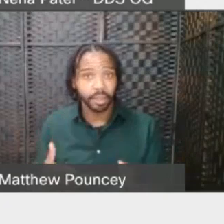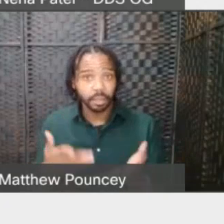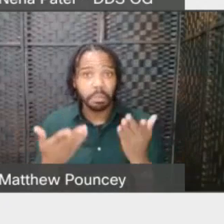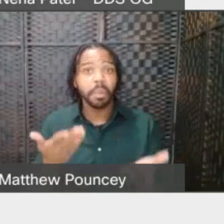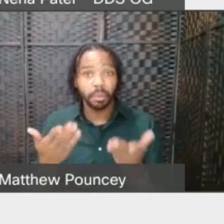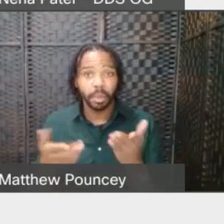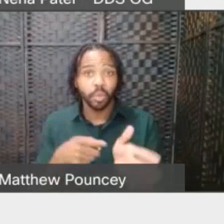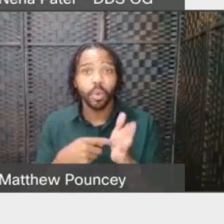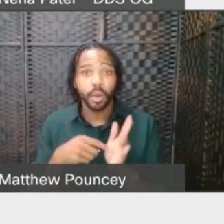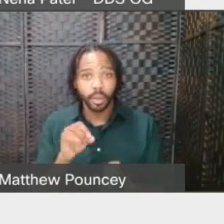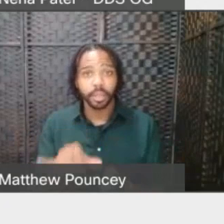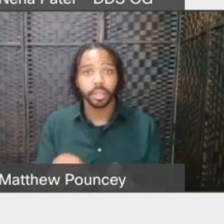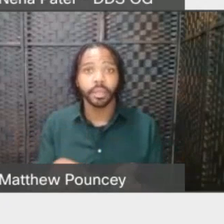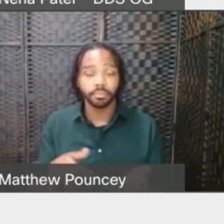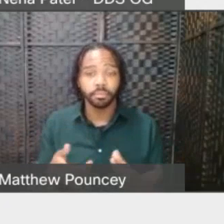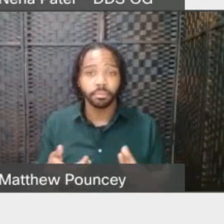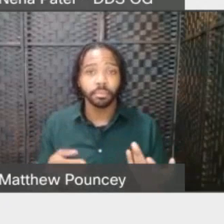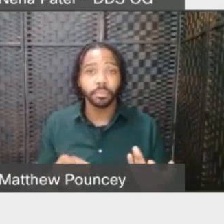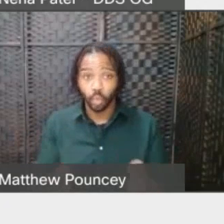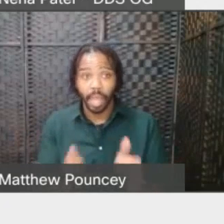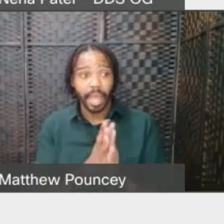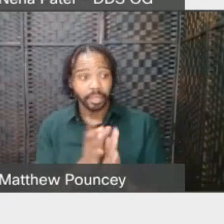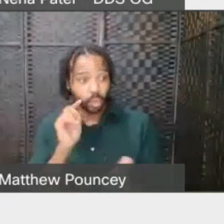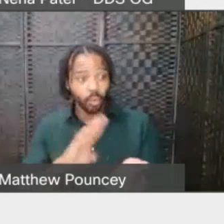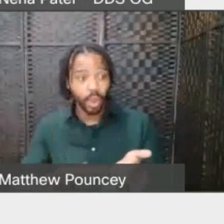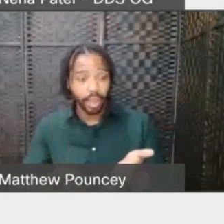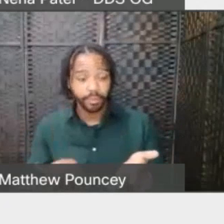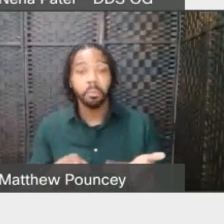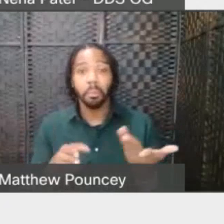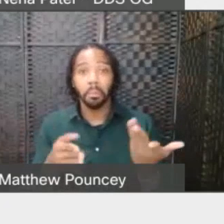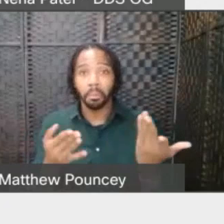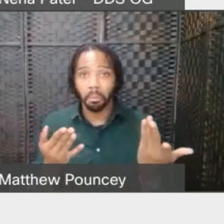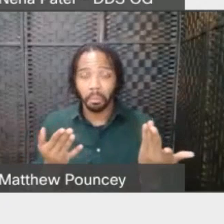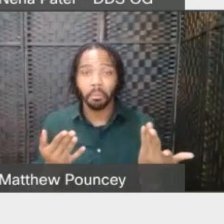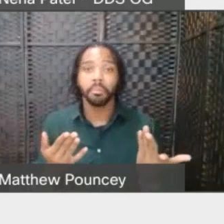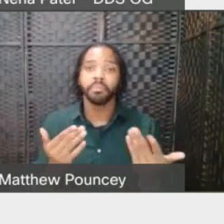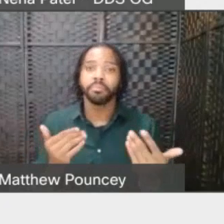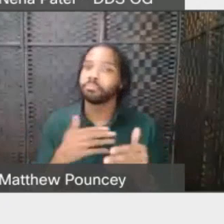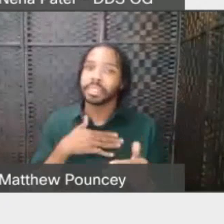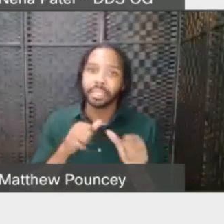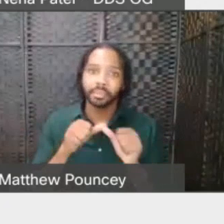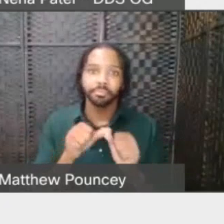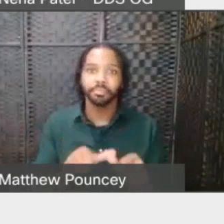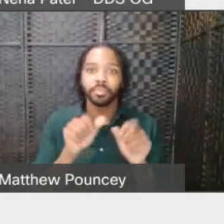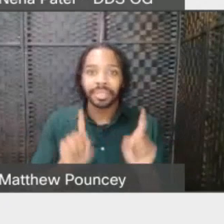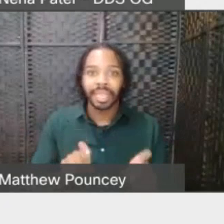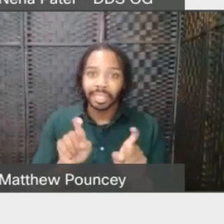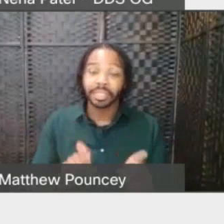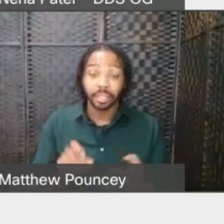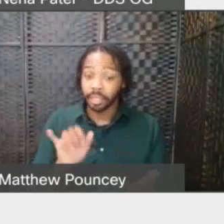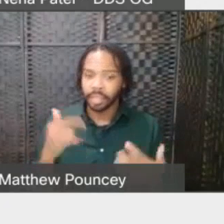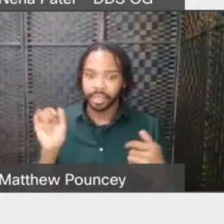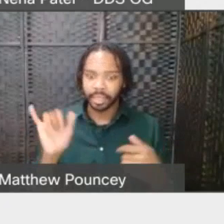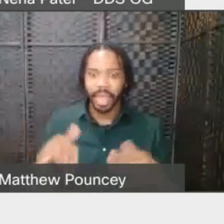that someone who is asking for a waiver may undergo testing. That is not DC